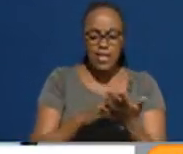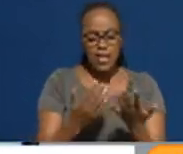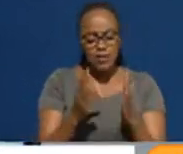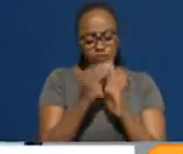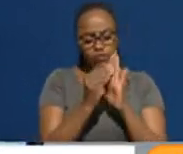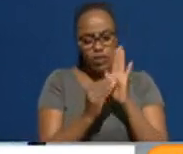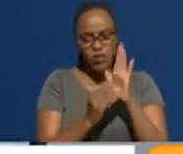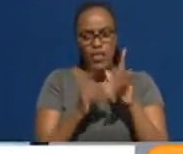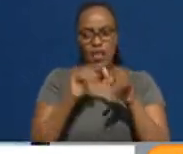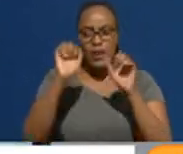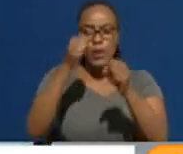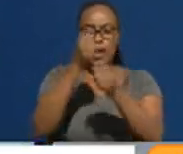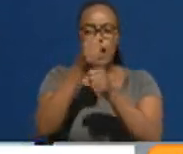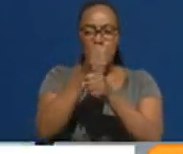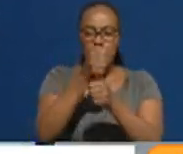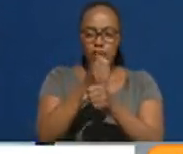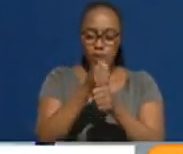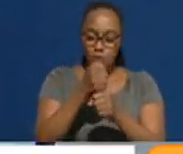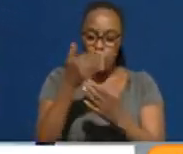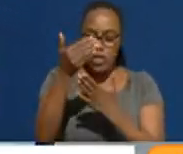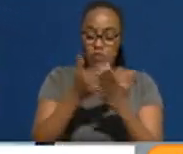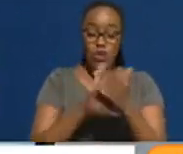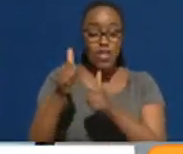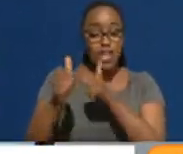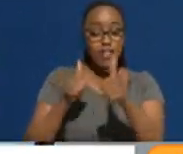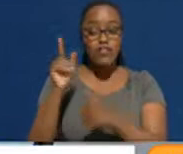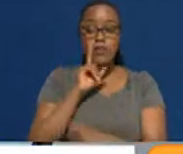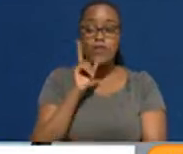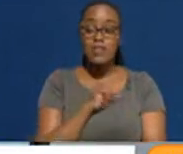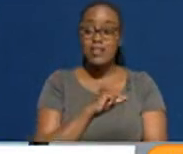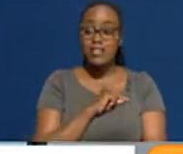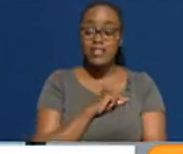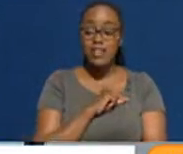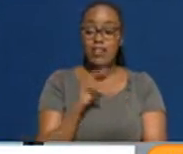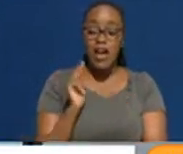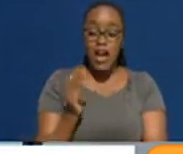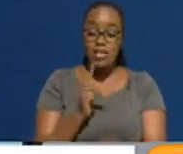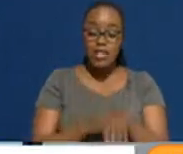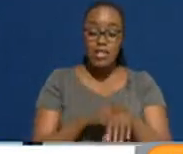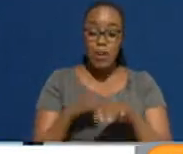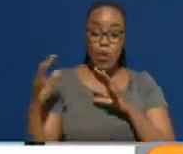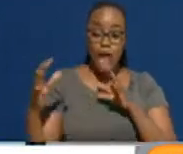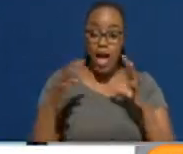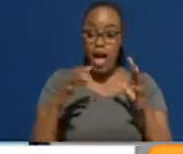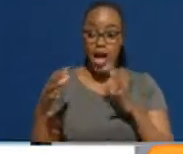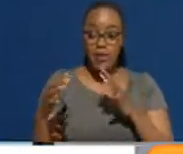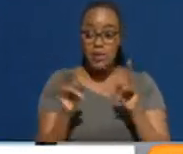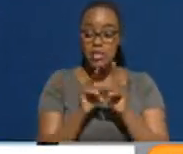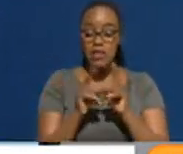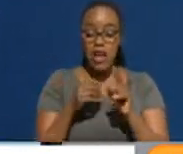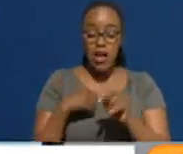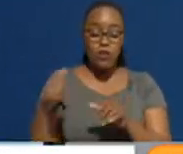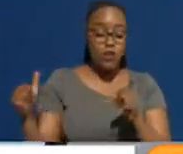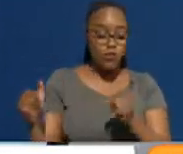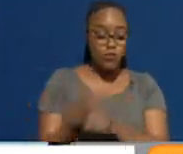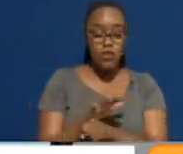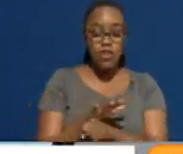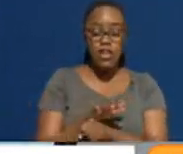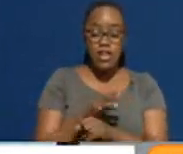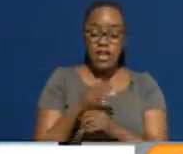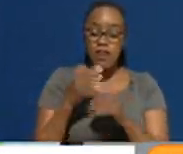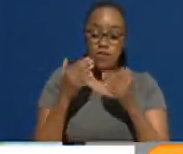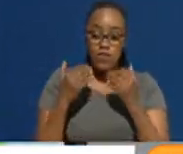minimums, and then you can do minimum reforms. They refused. Mm. When we were arguing, and this thing has come full circle, when